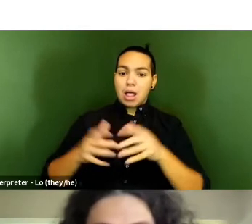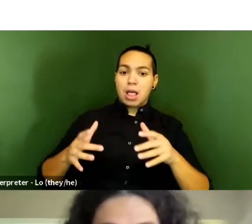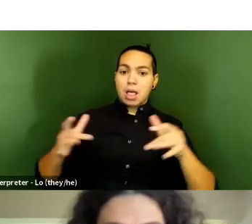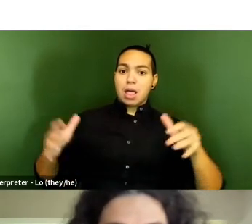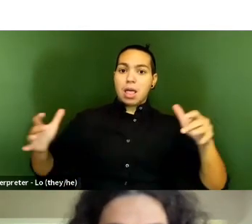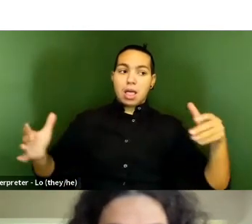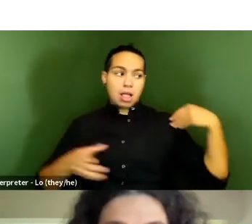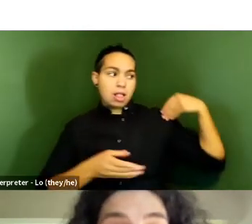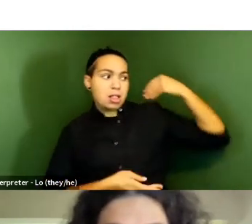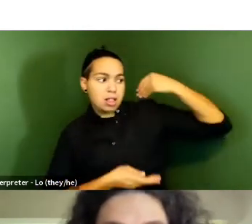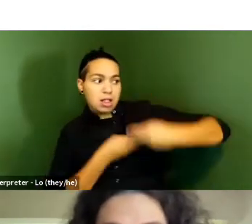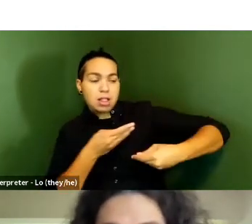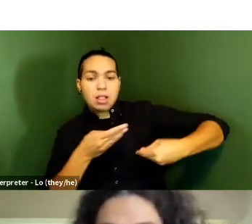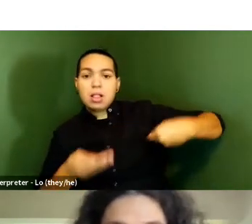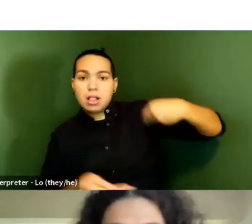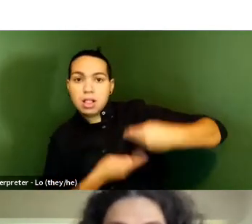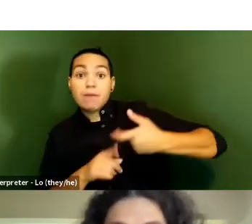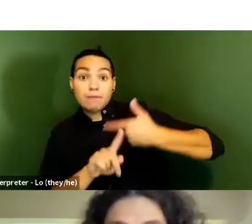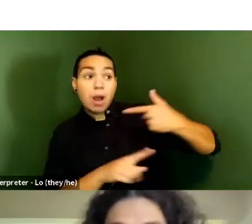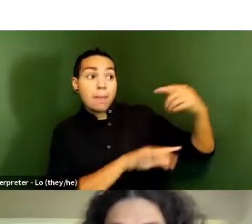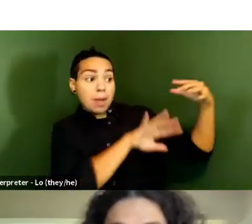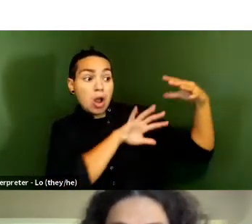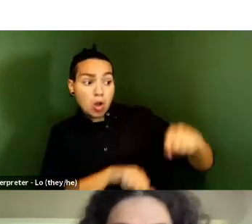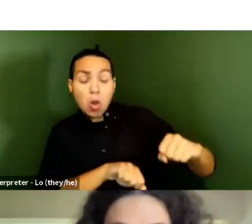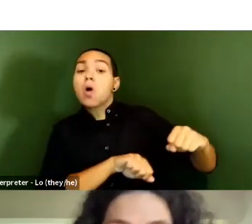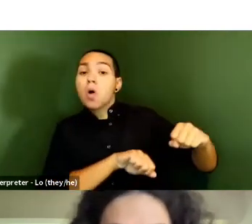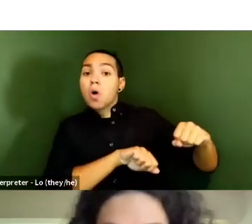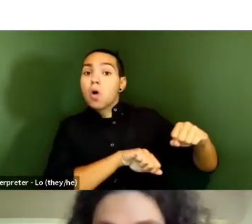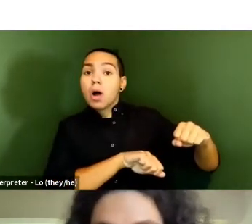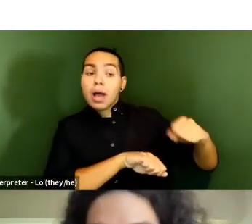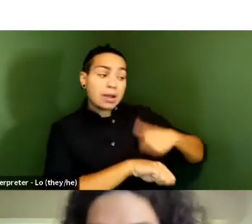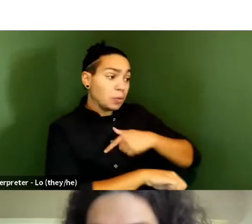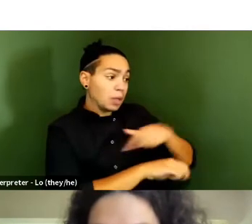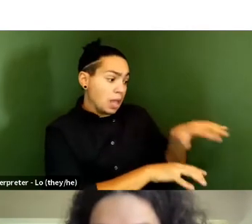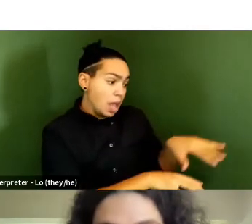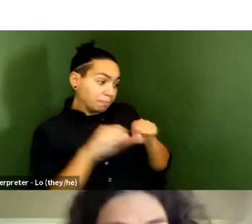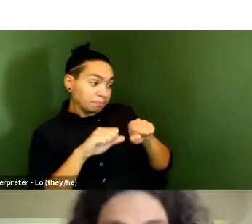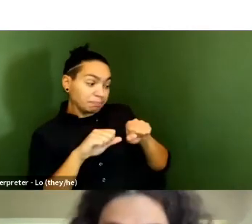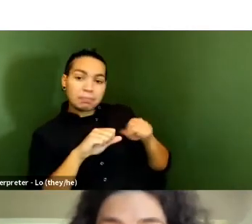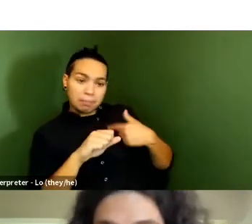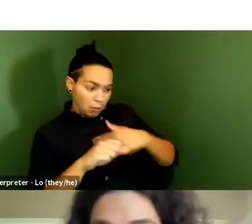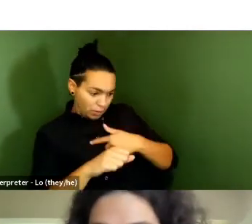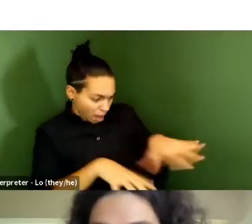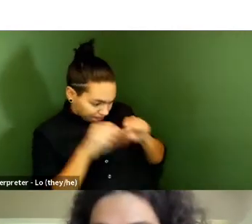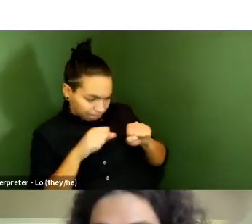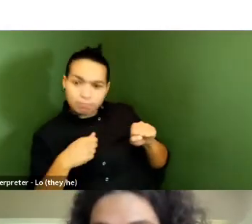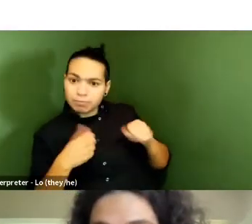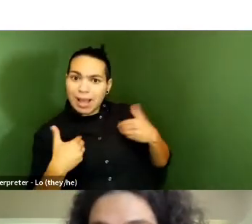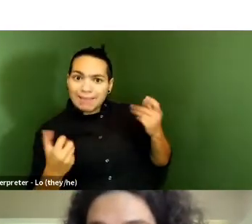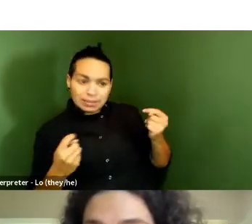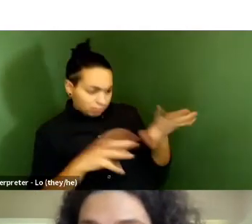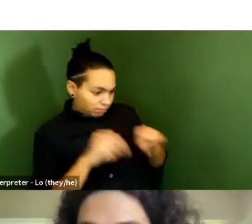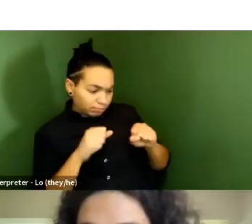from colonialism, but nonetheless, we are holding it. So at the end of the day, we're responsible of